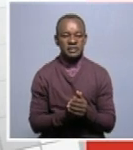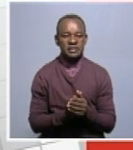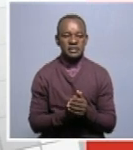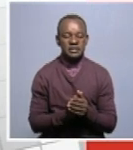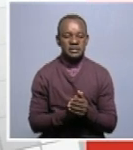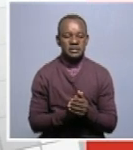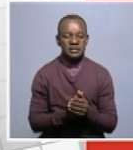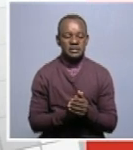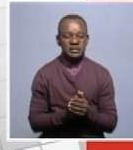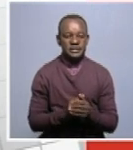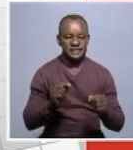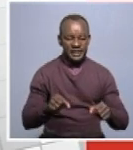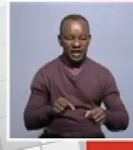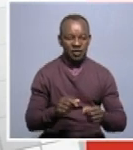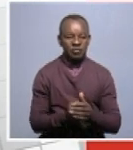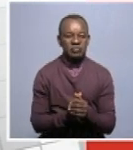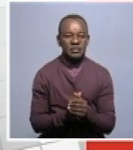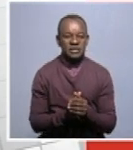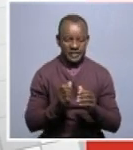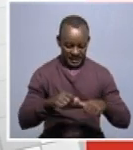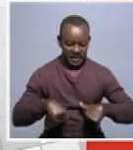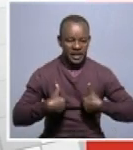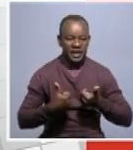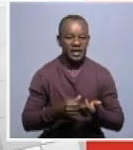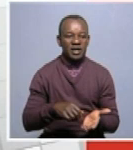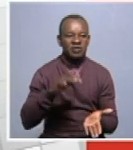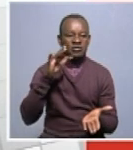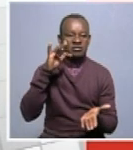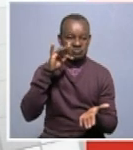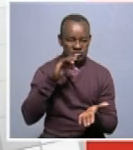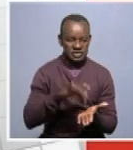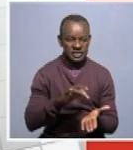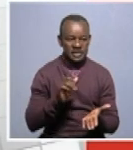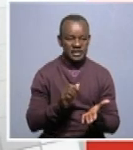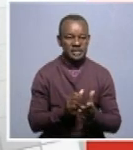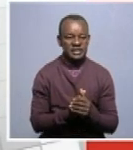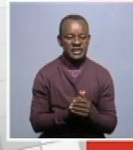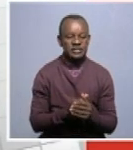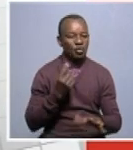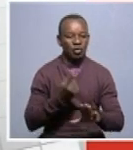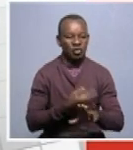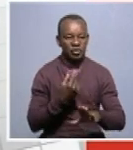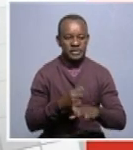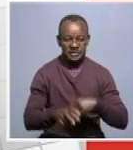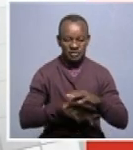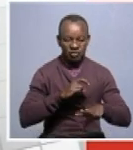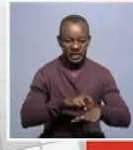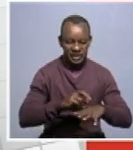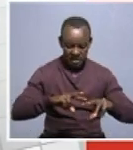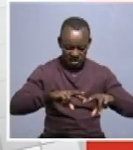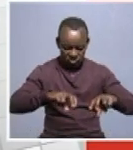public health system has to monitor the epidemiology of the variants in the country